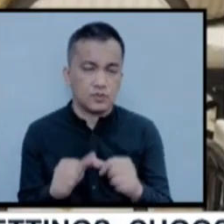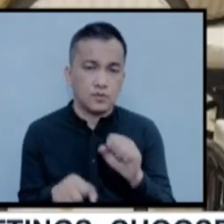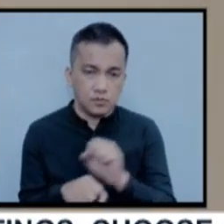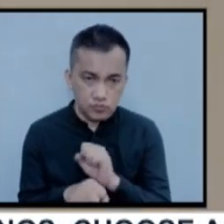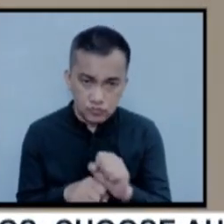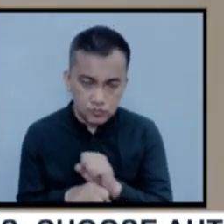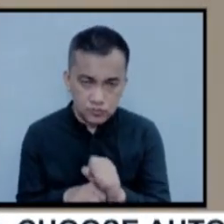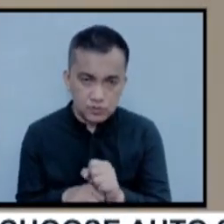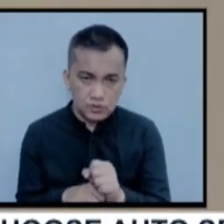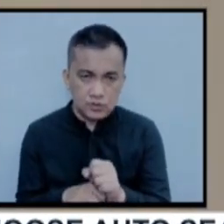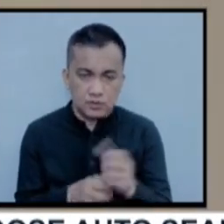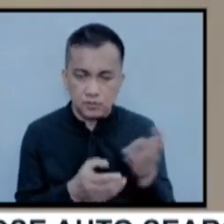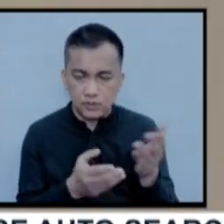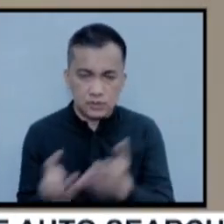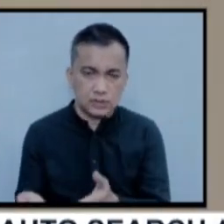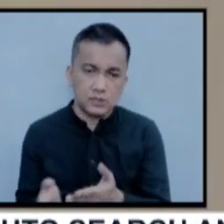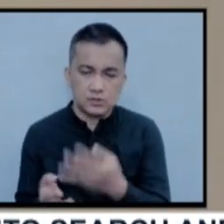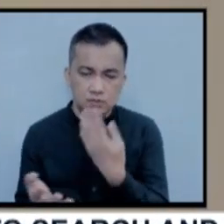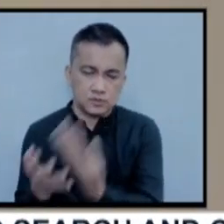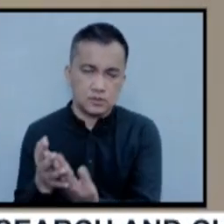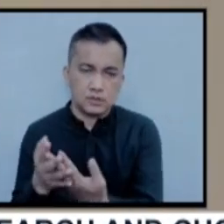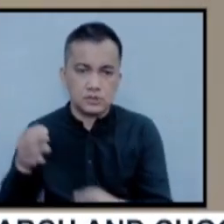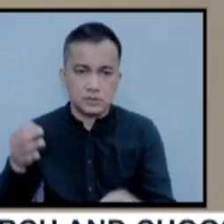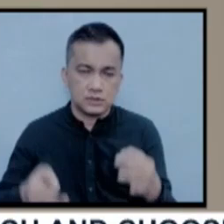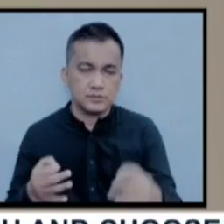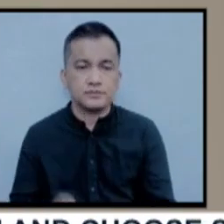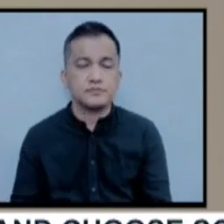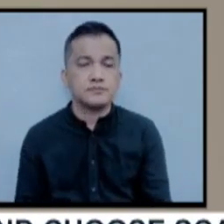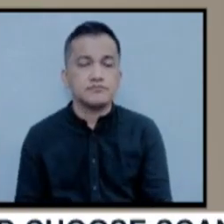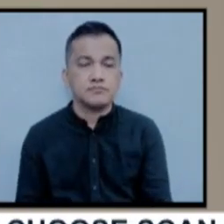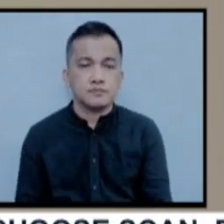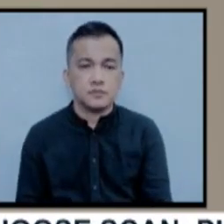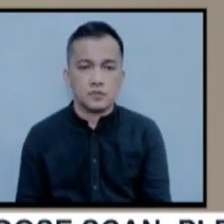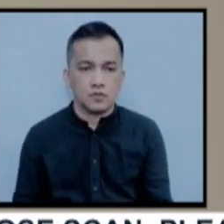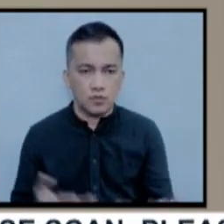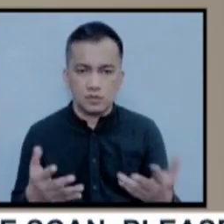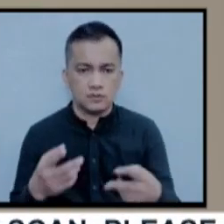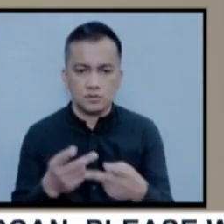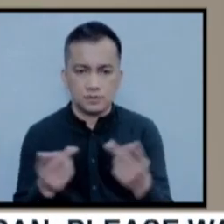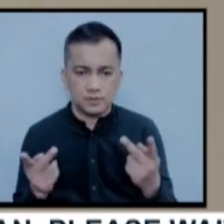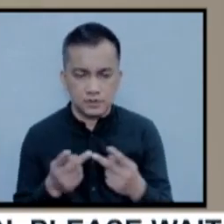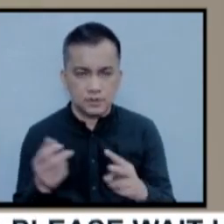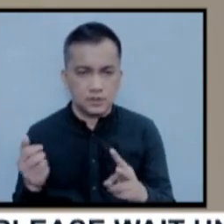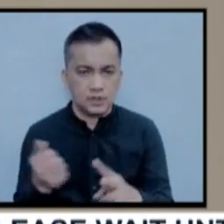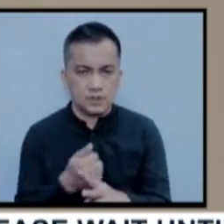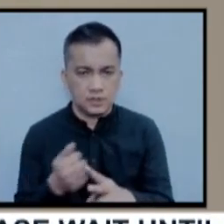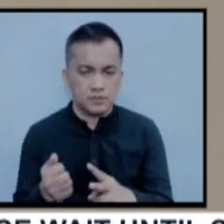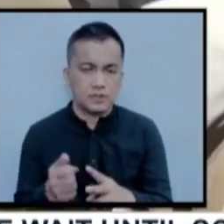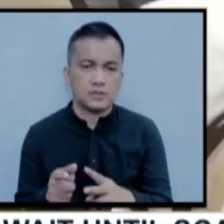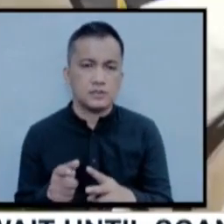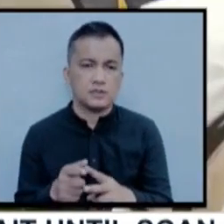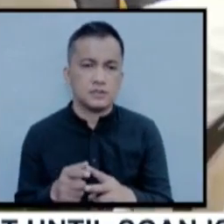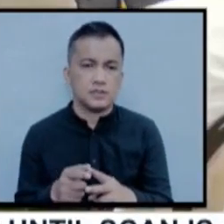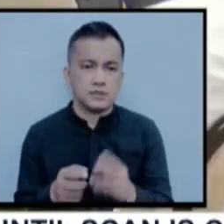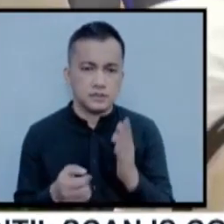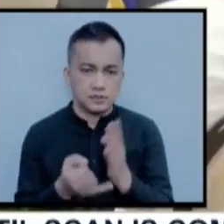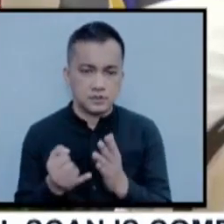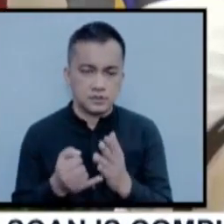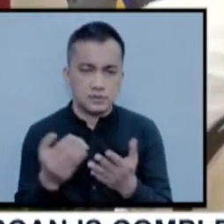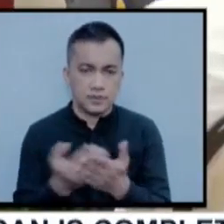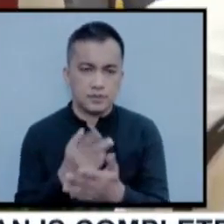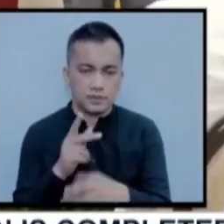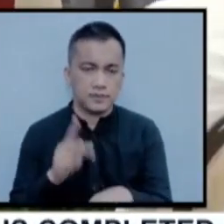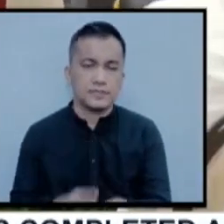bring other perpetrators to justice there is no violence media bagong Pilipinas Alan